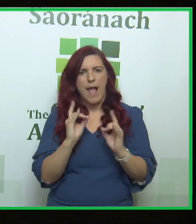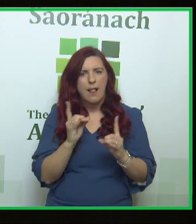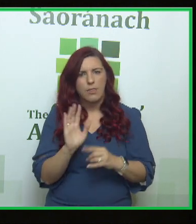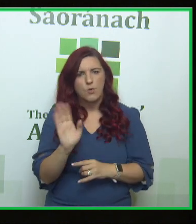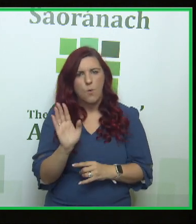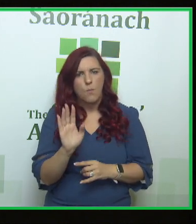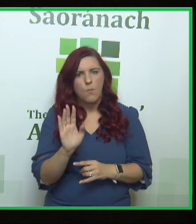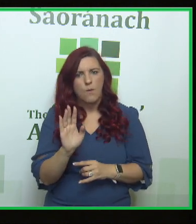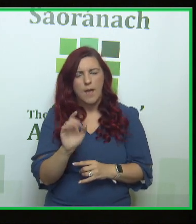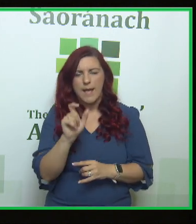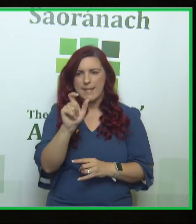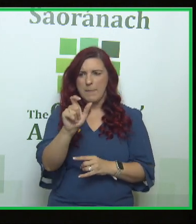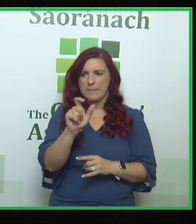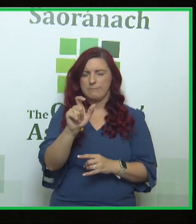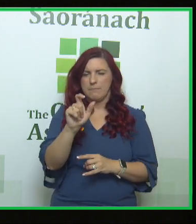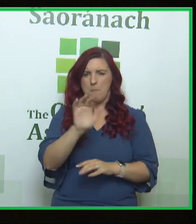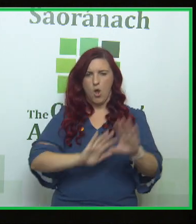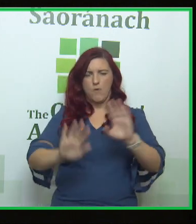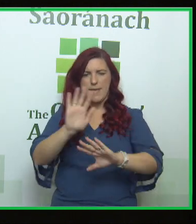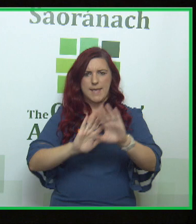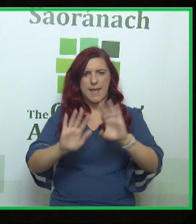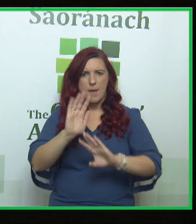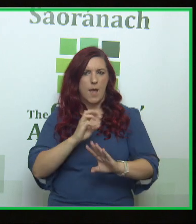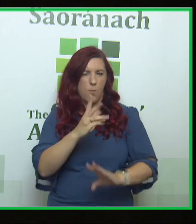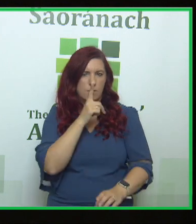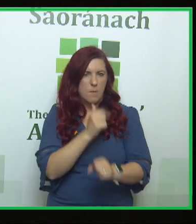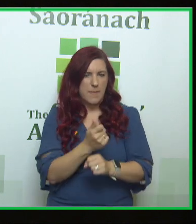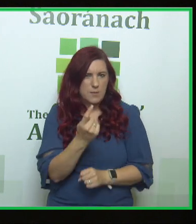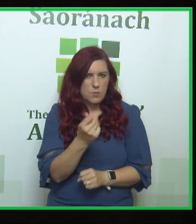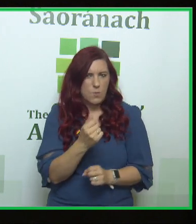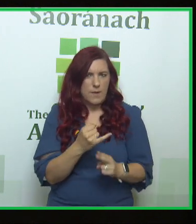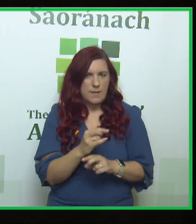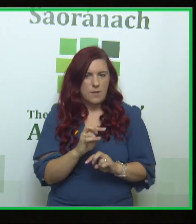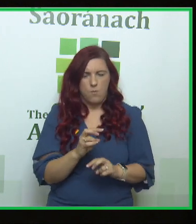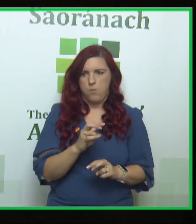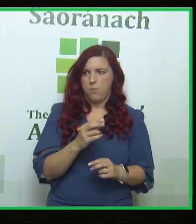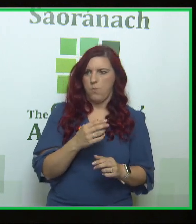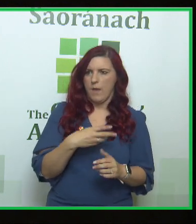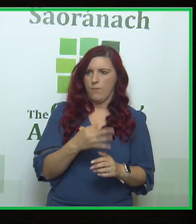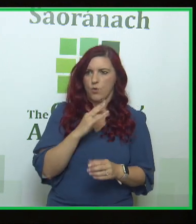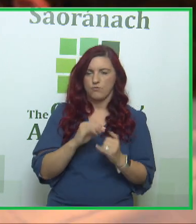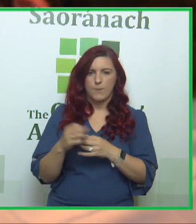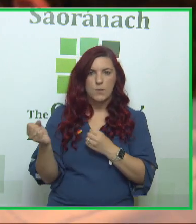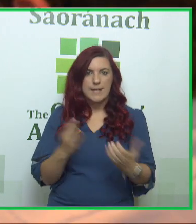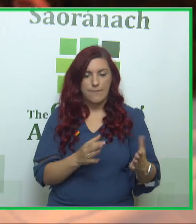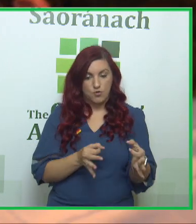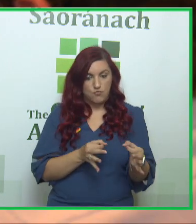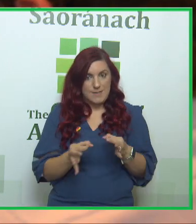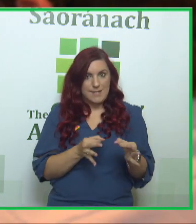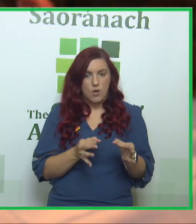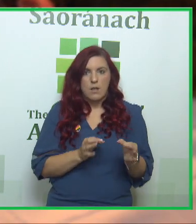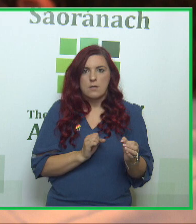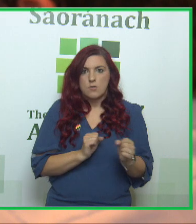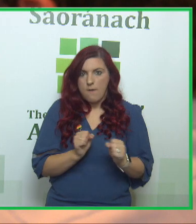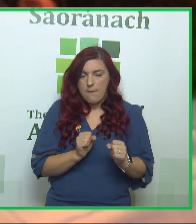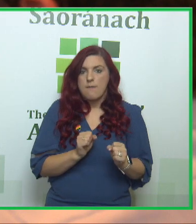where the lines are blurred, and I'm going to talk about how that plays out in service when we're trying to deliver strategically on things that